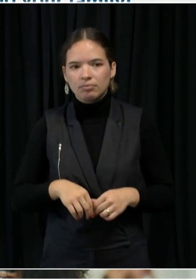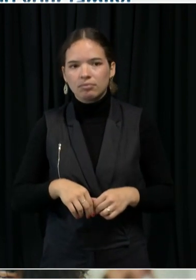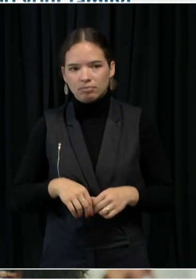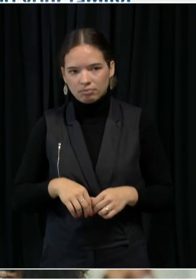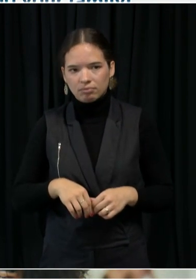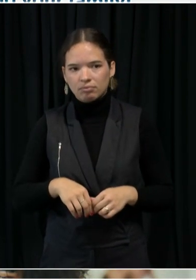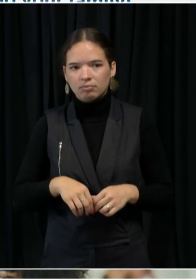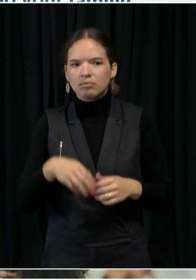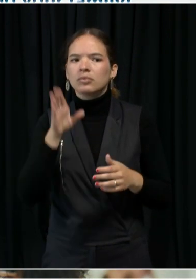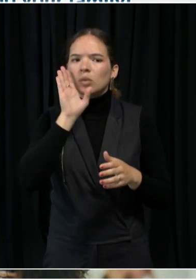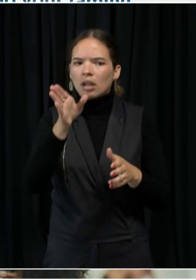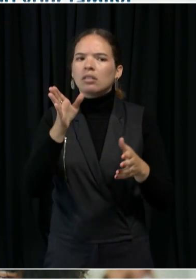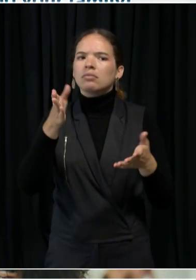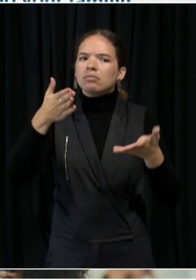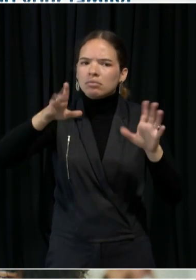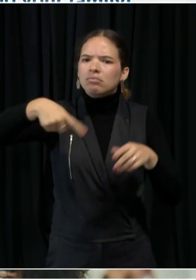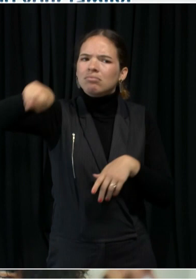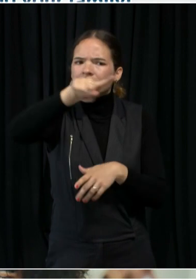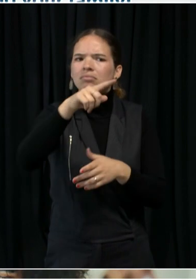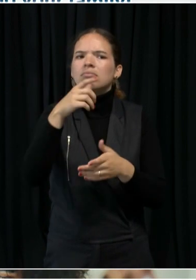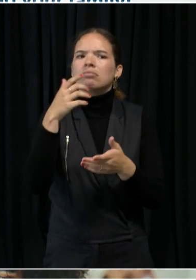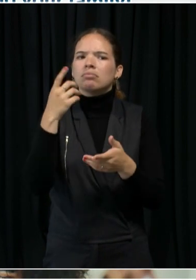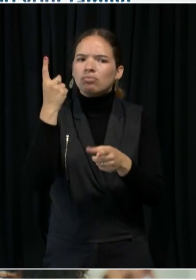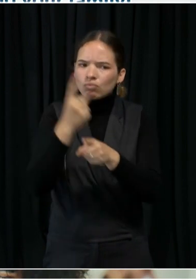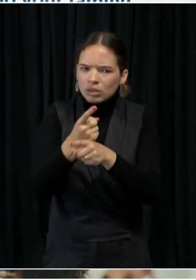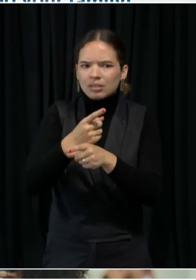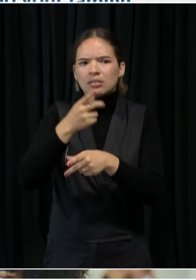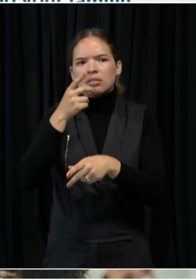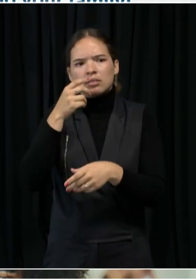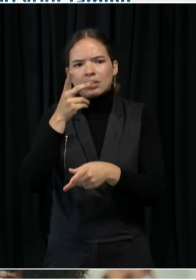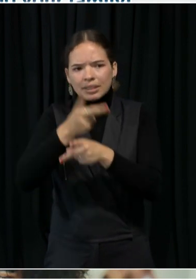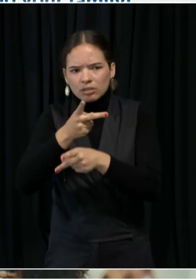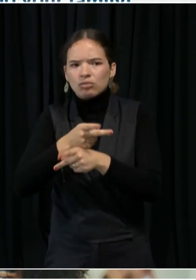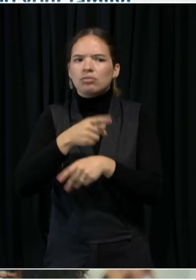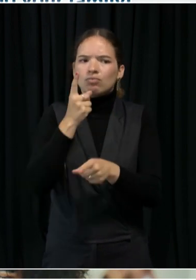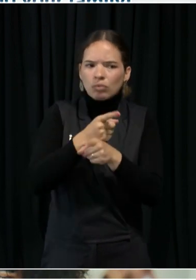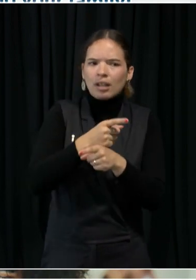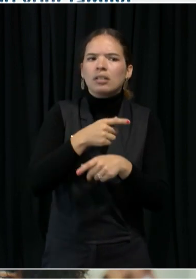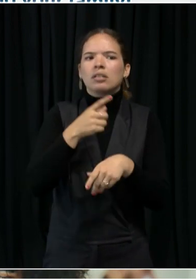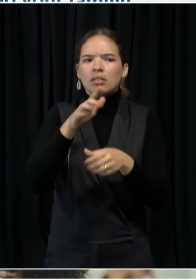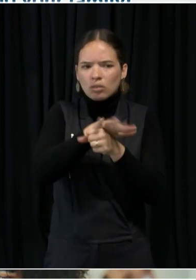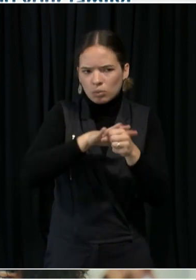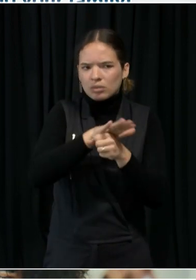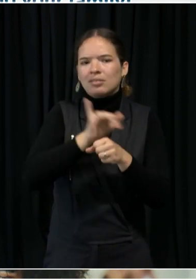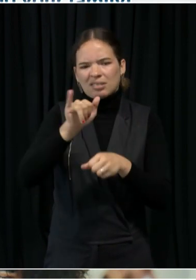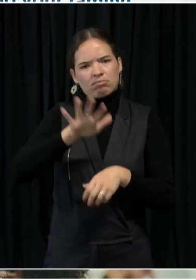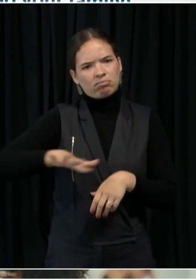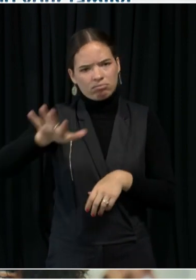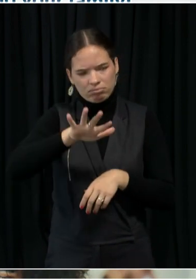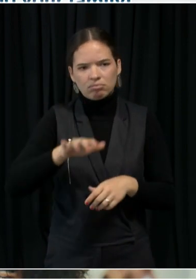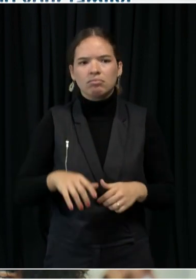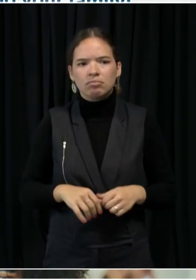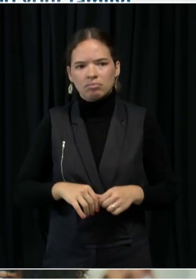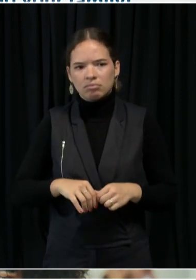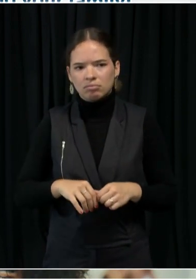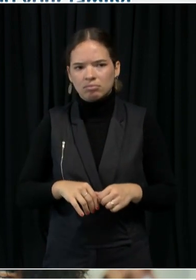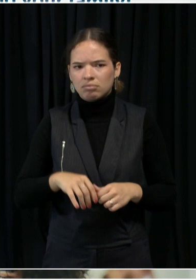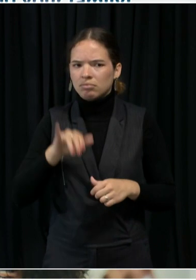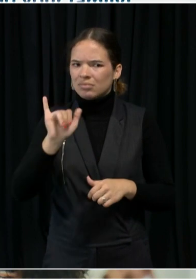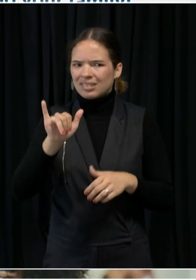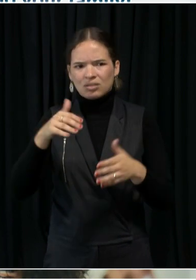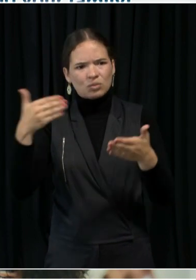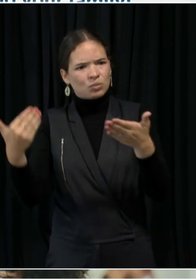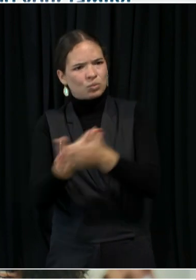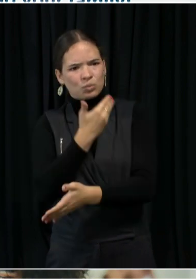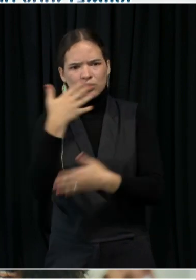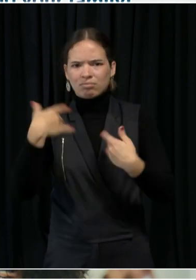right care at the right time in the right location. These new health assets and investments, combined with the existing network